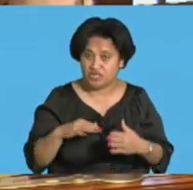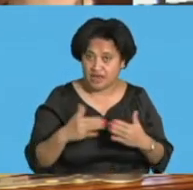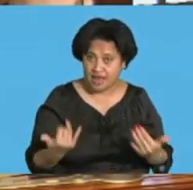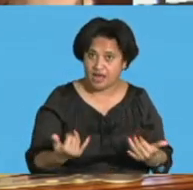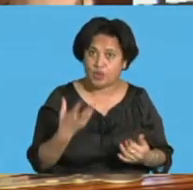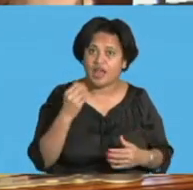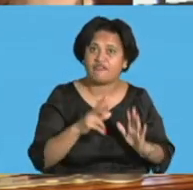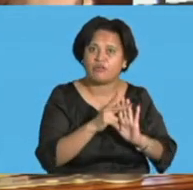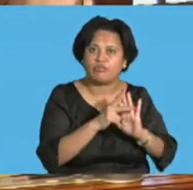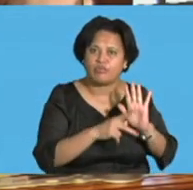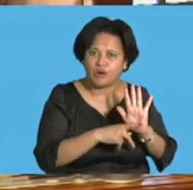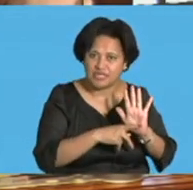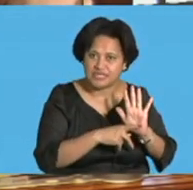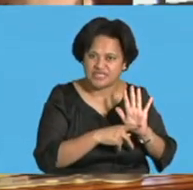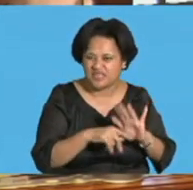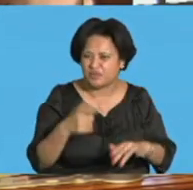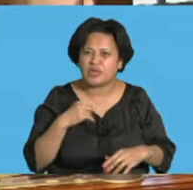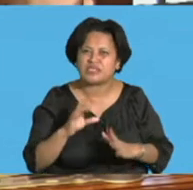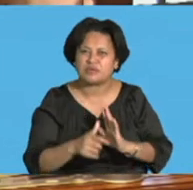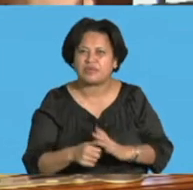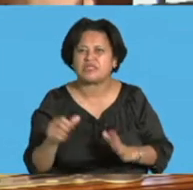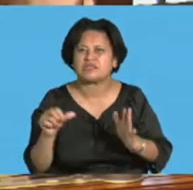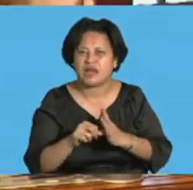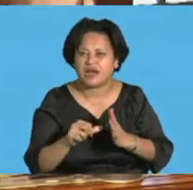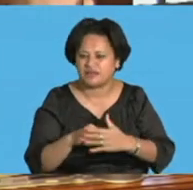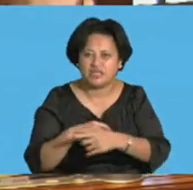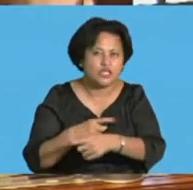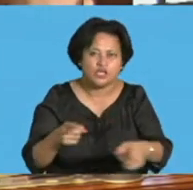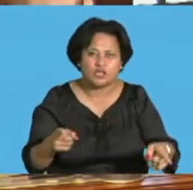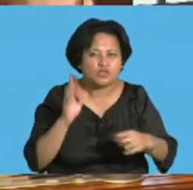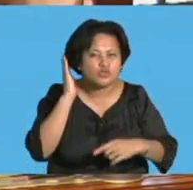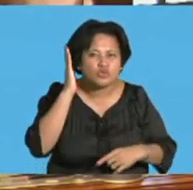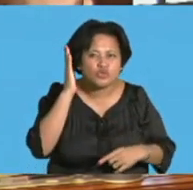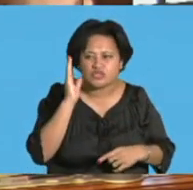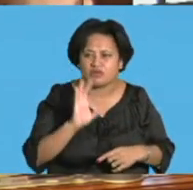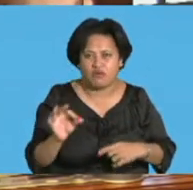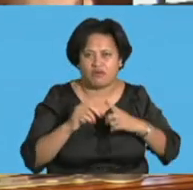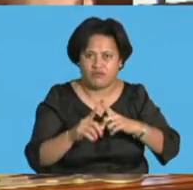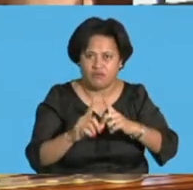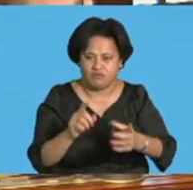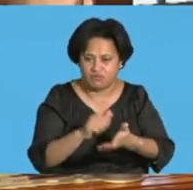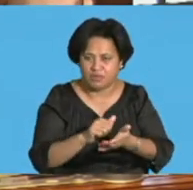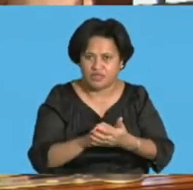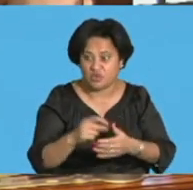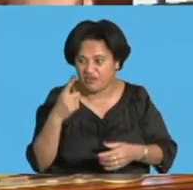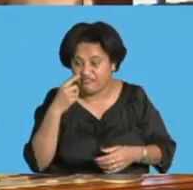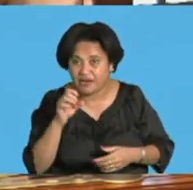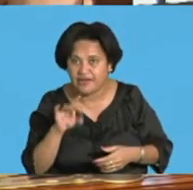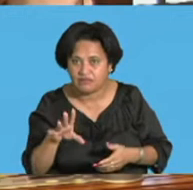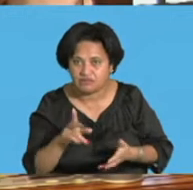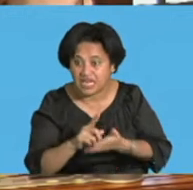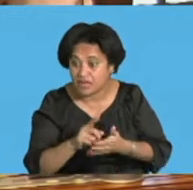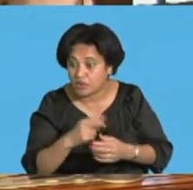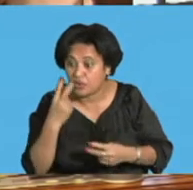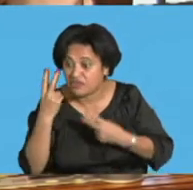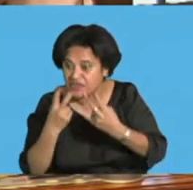address this as it presents a challenge. Should schools fully expend the free education grant in the year in which it is allocated.